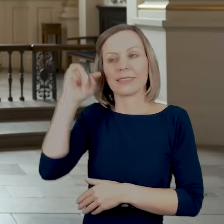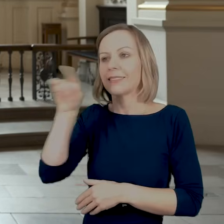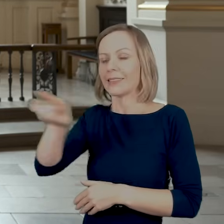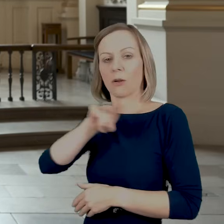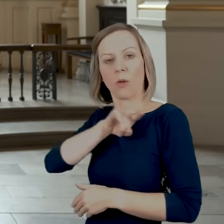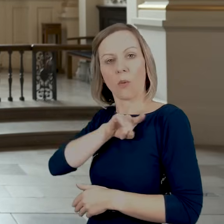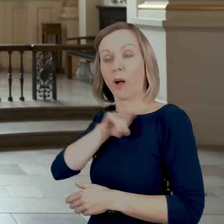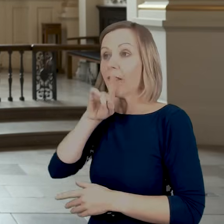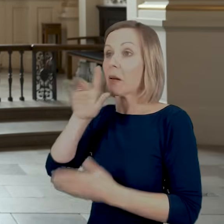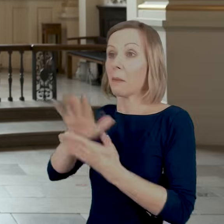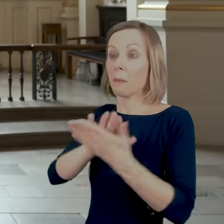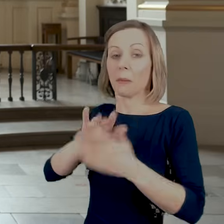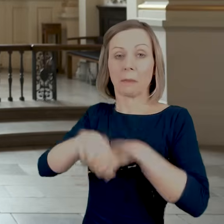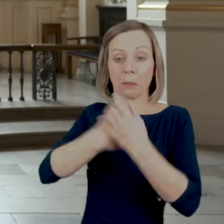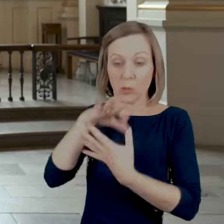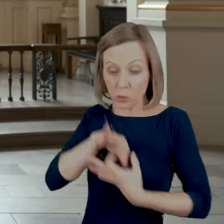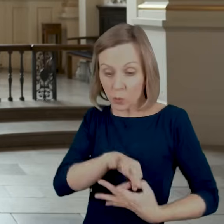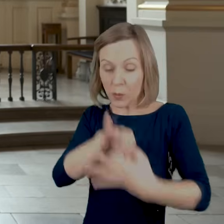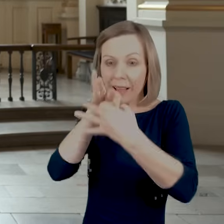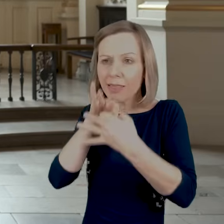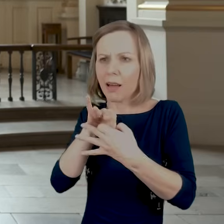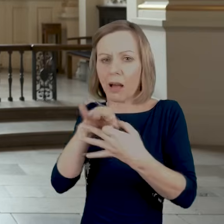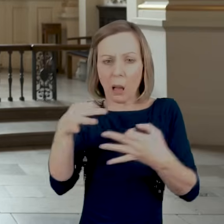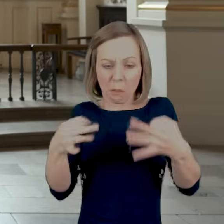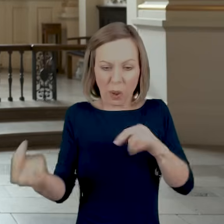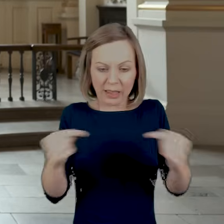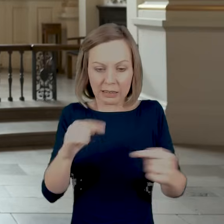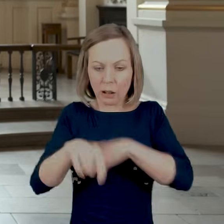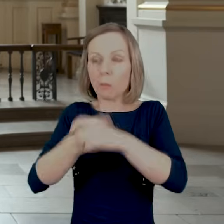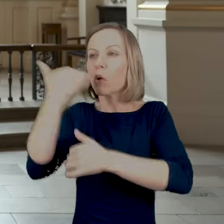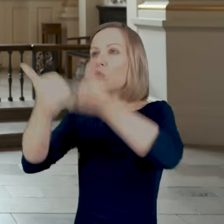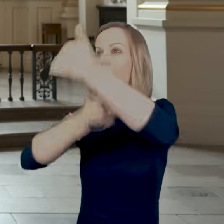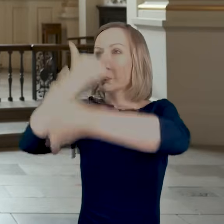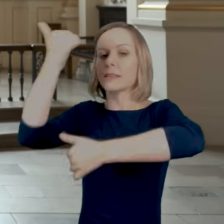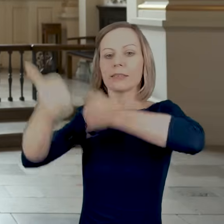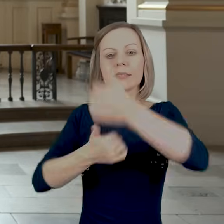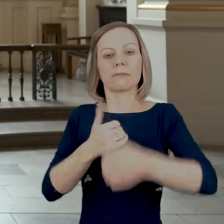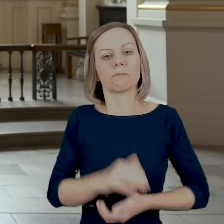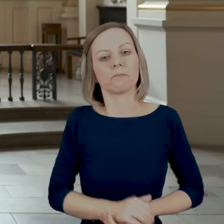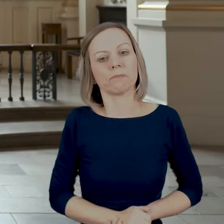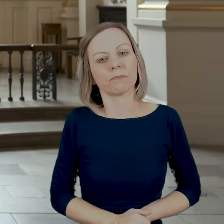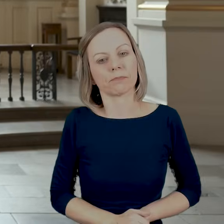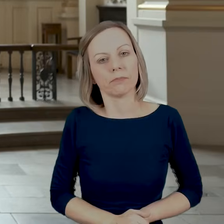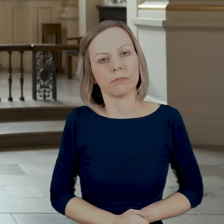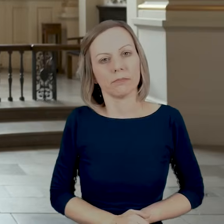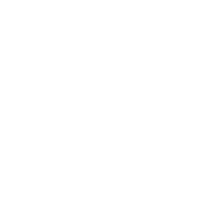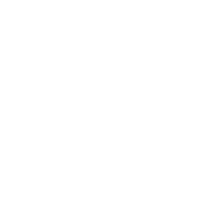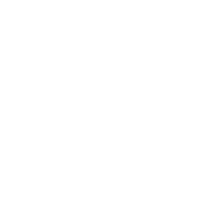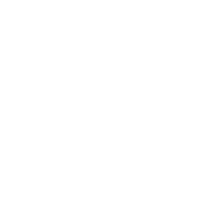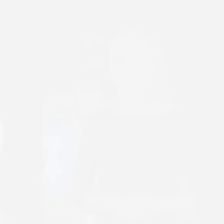Saints, because All Saints turns identity into togetherness and politics into praise.